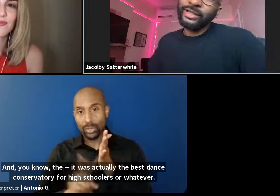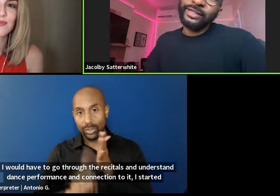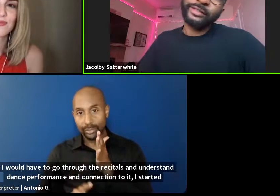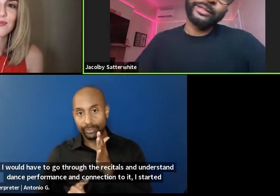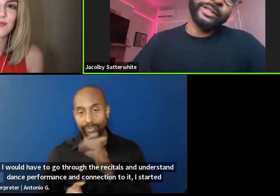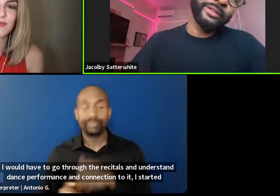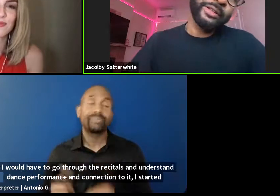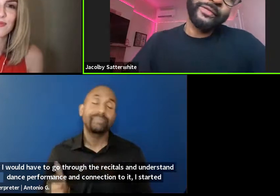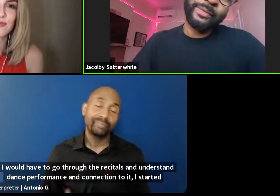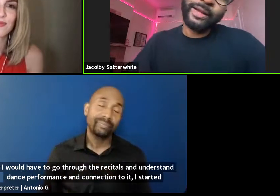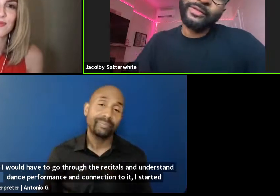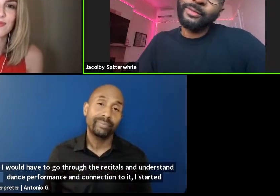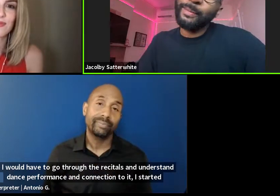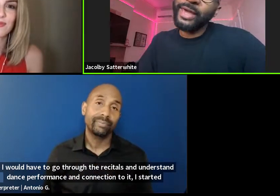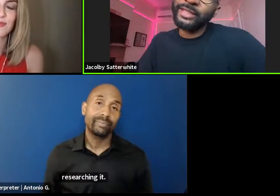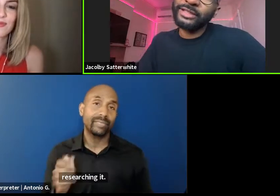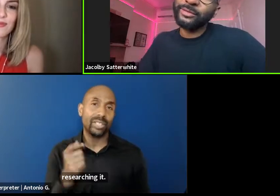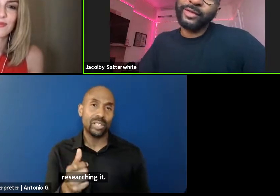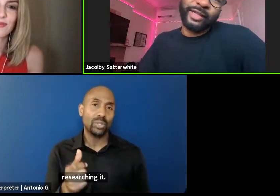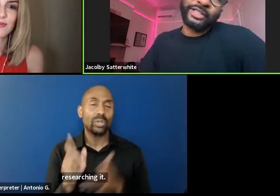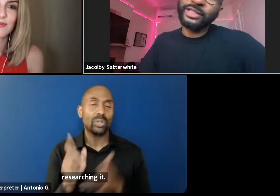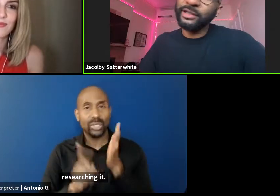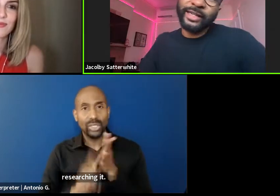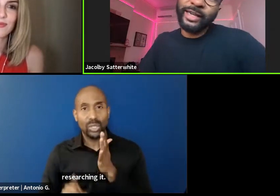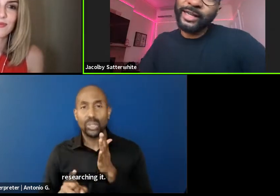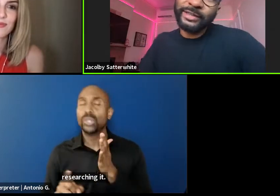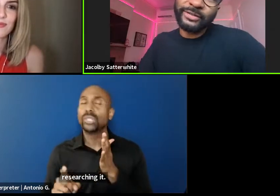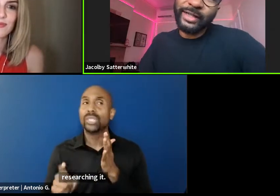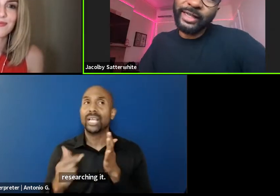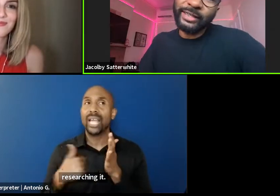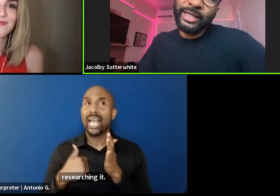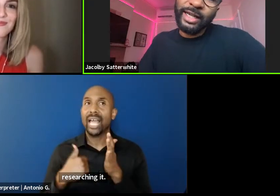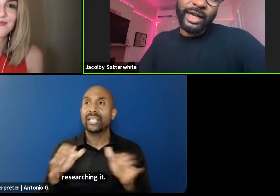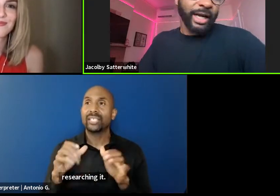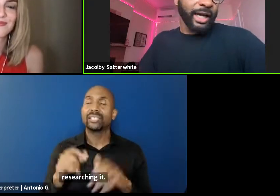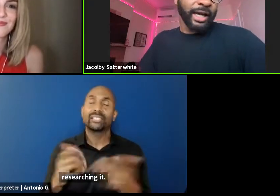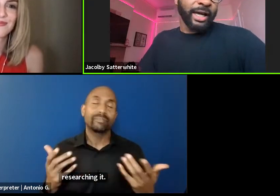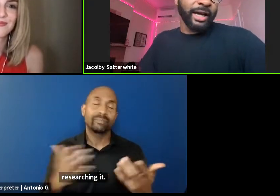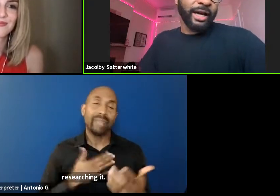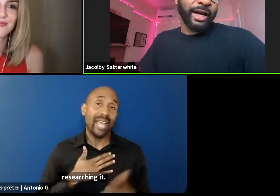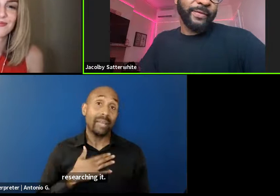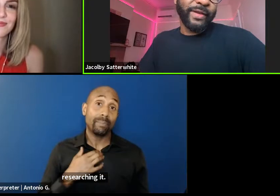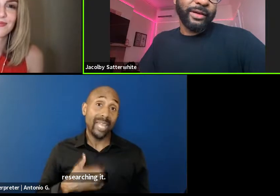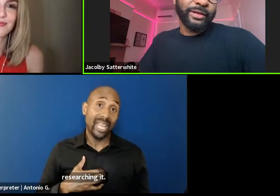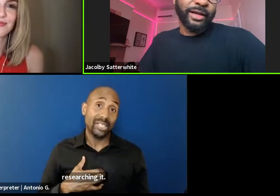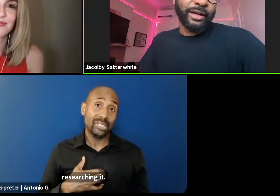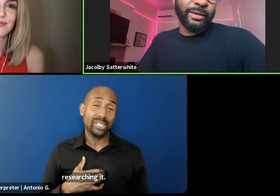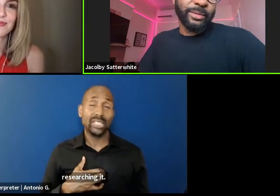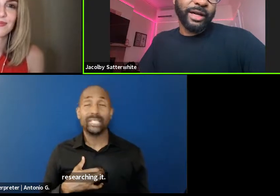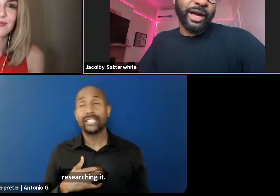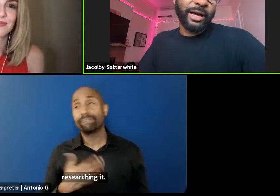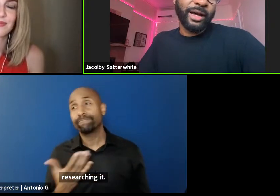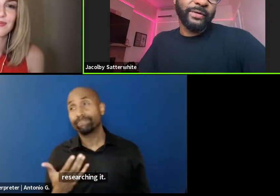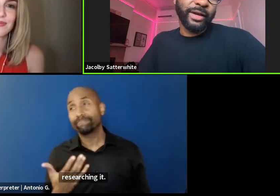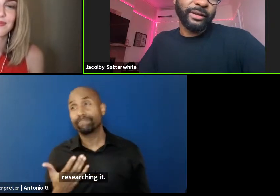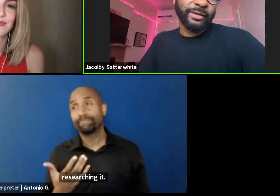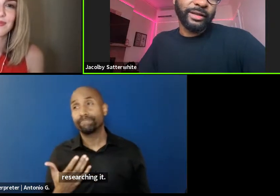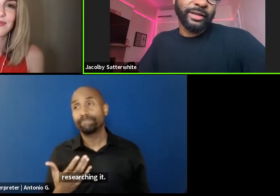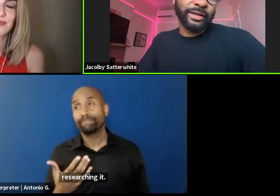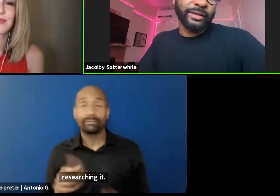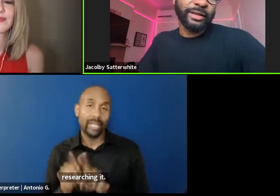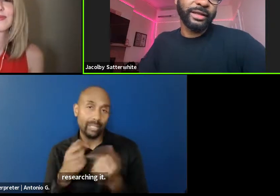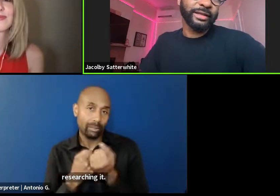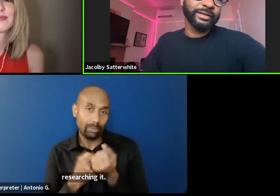research that I've done, and a little, you know, like for my, you know, my passion with like just looking at it as a fan, I found